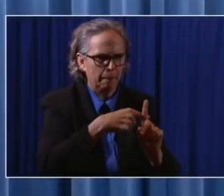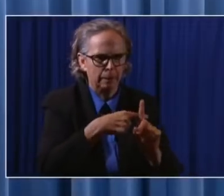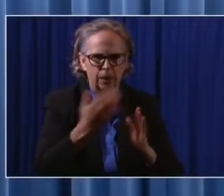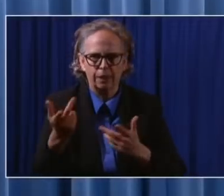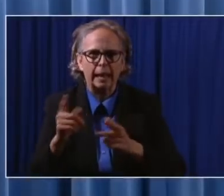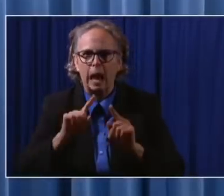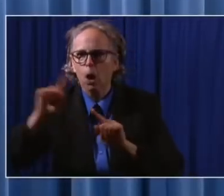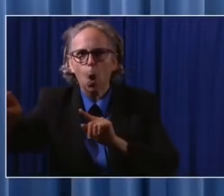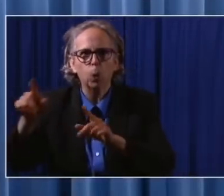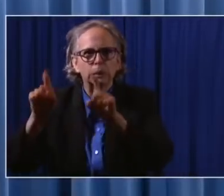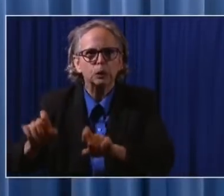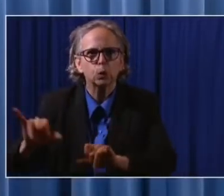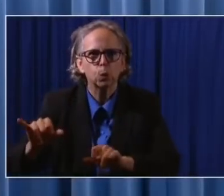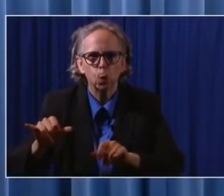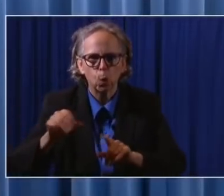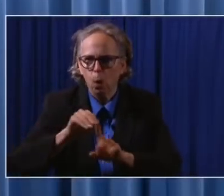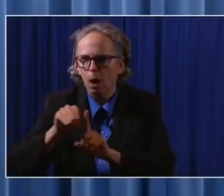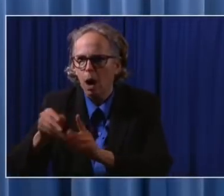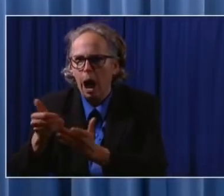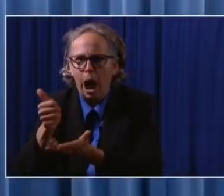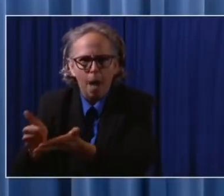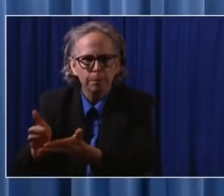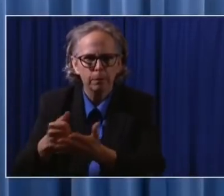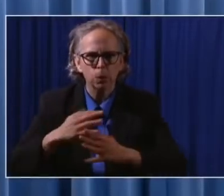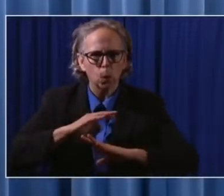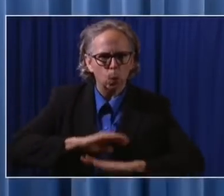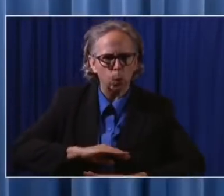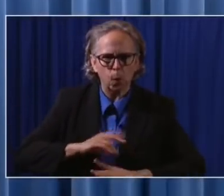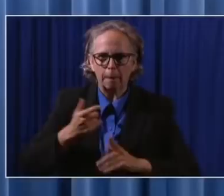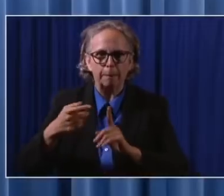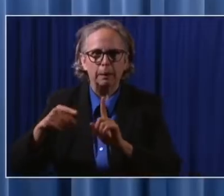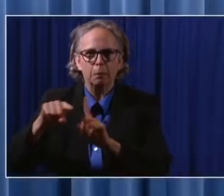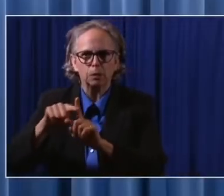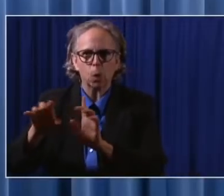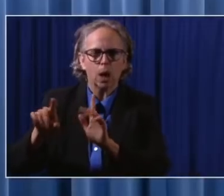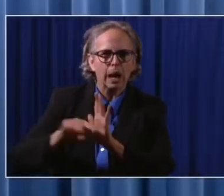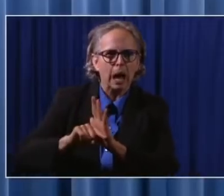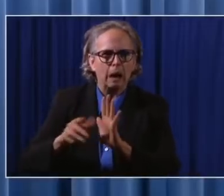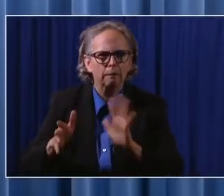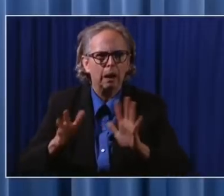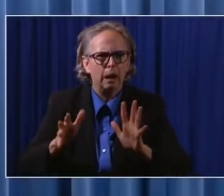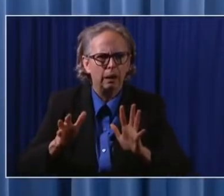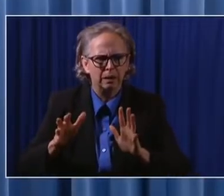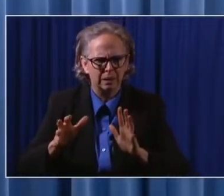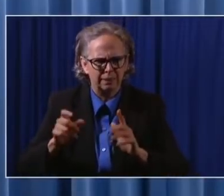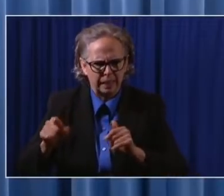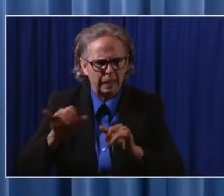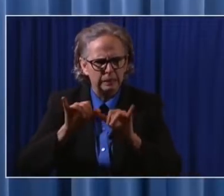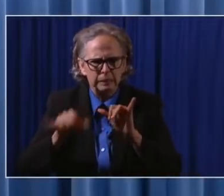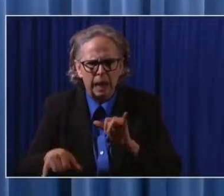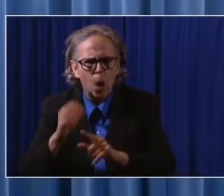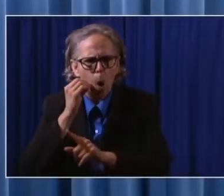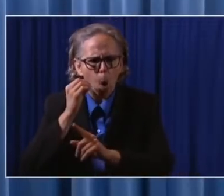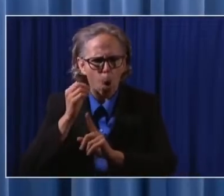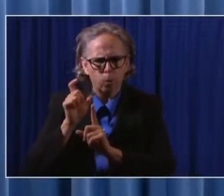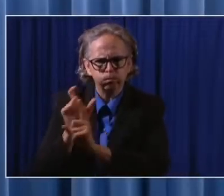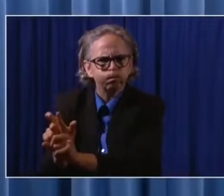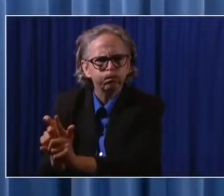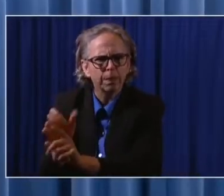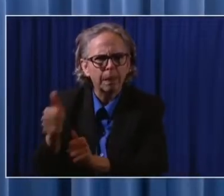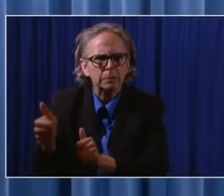if they test positive, that they can hunker down a little bit and not be infecting other